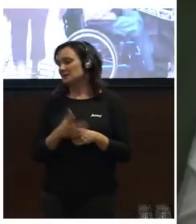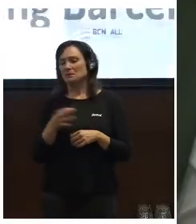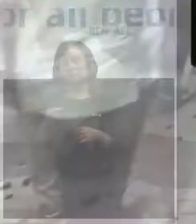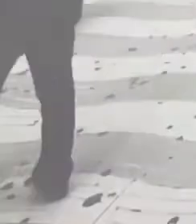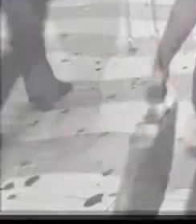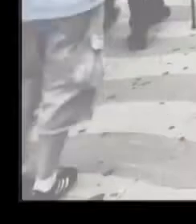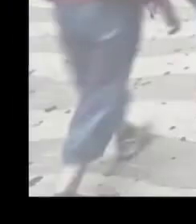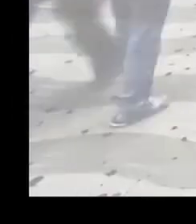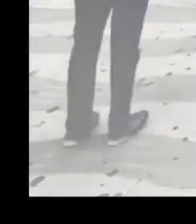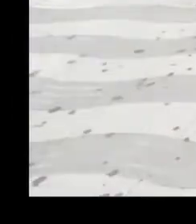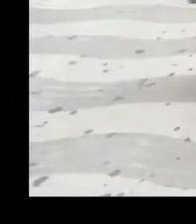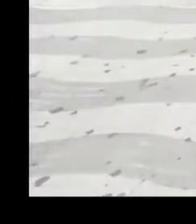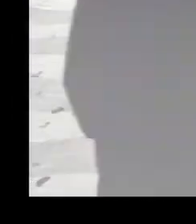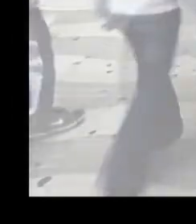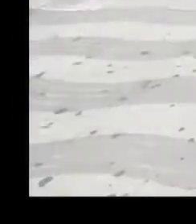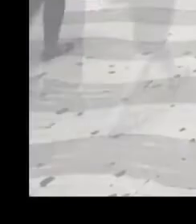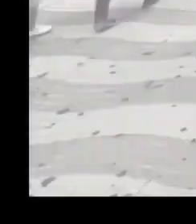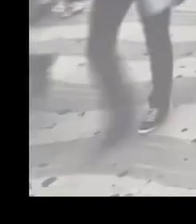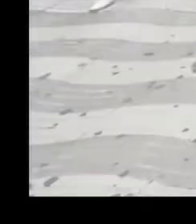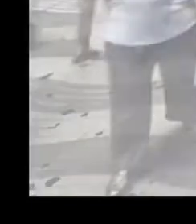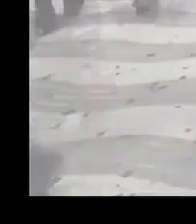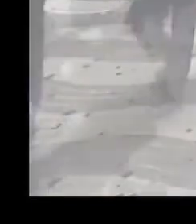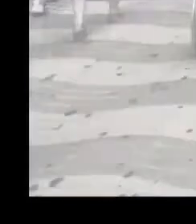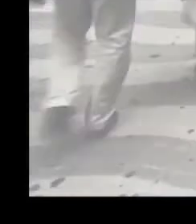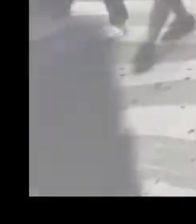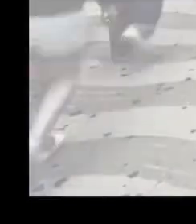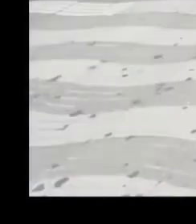Perfecto. Pues vemos un vídeo donde presentamos lo que hacemos y lo explico.